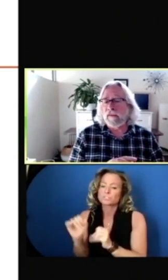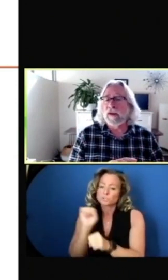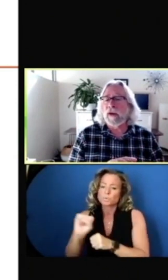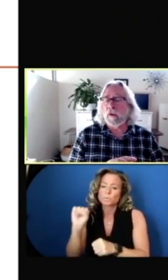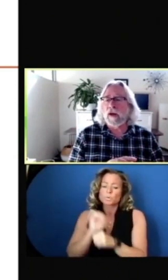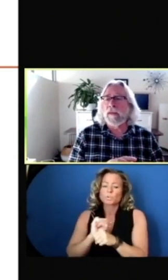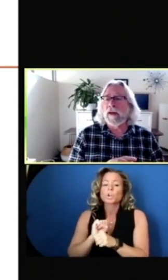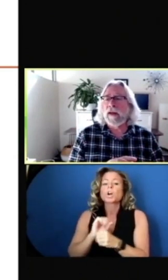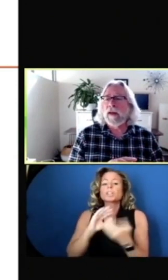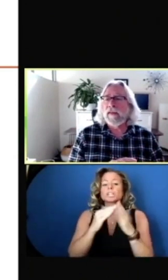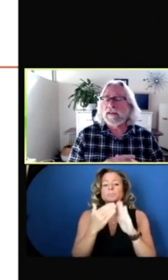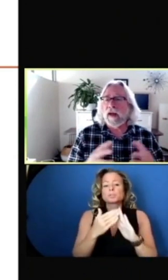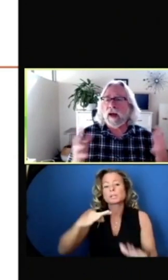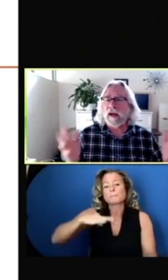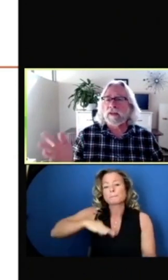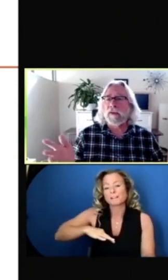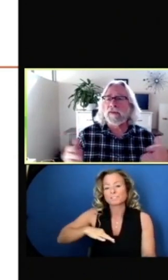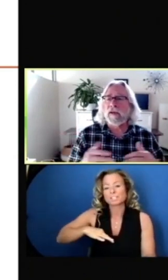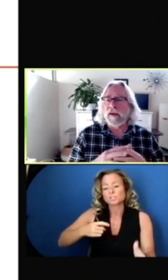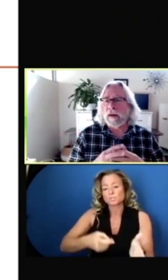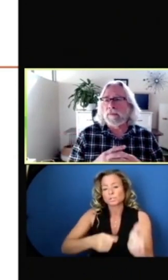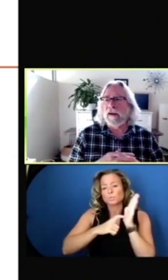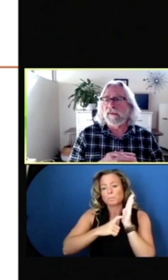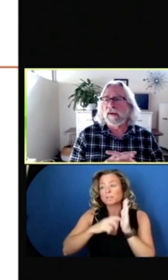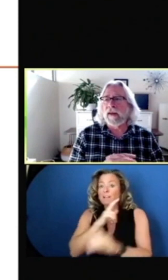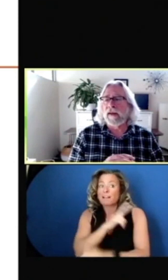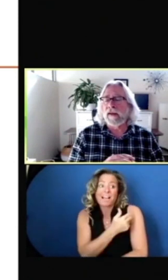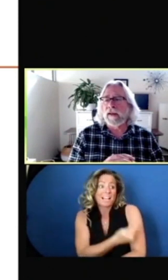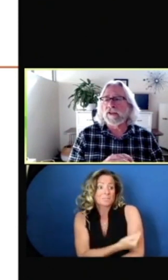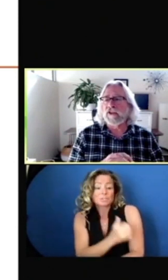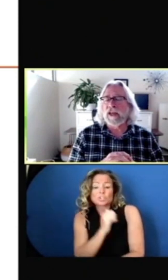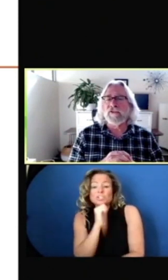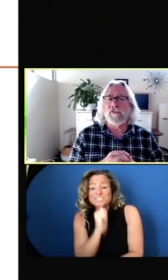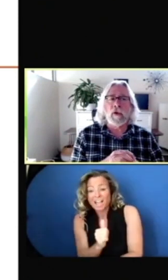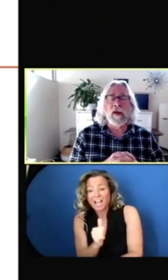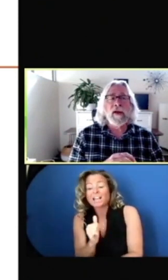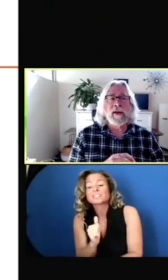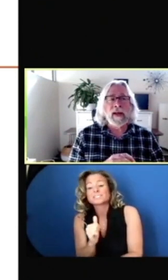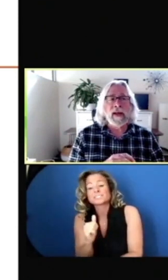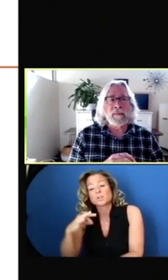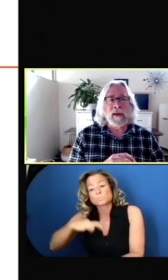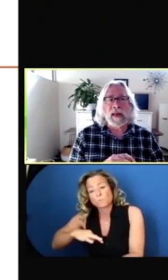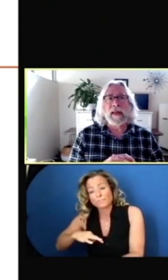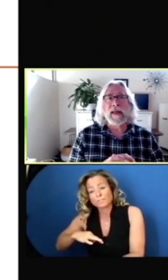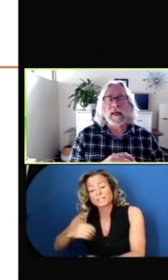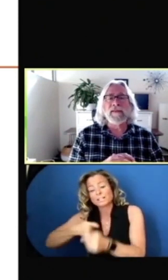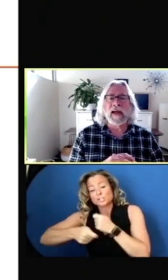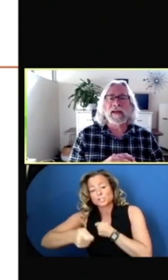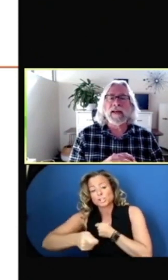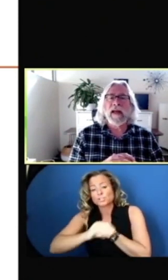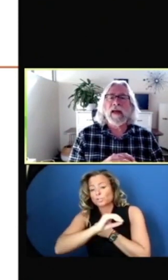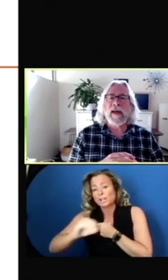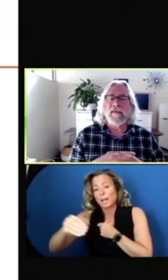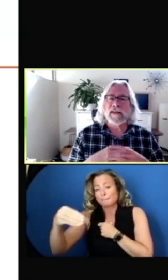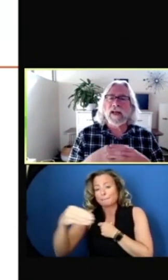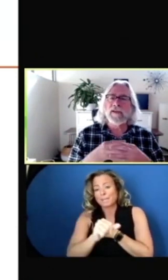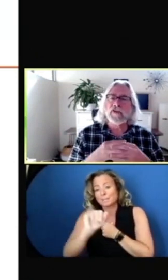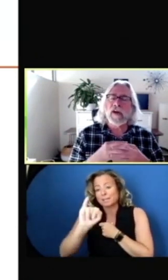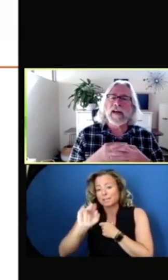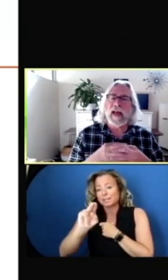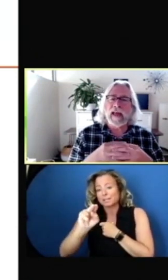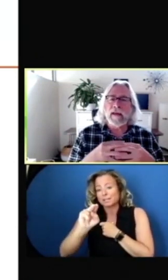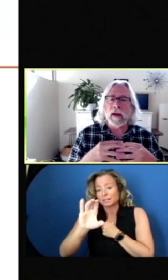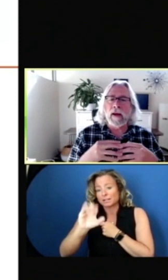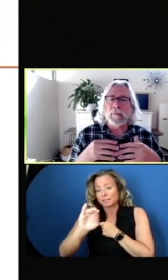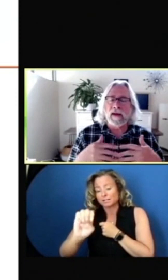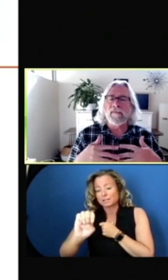community benefit requirement. These are the hospitals that are nonprofit, and in exchange for not paying income tax, they have to